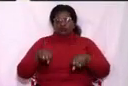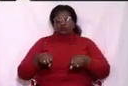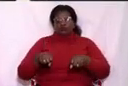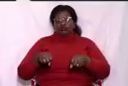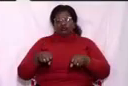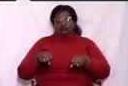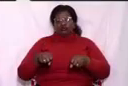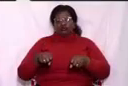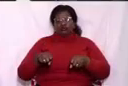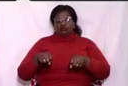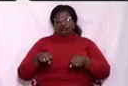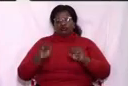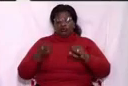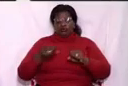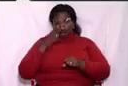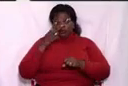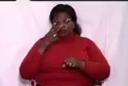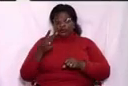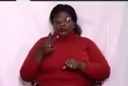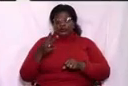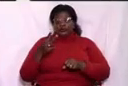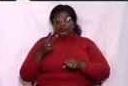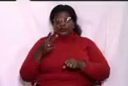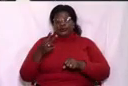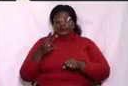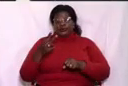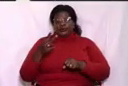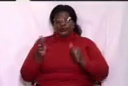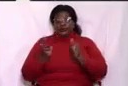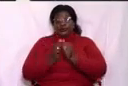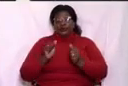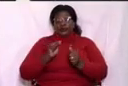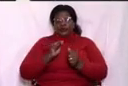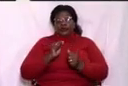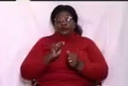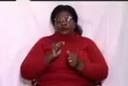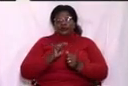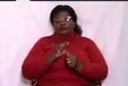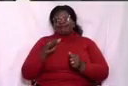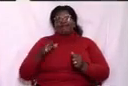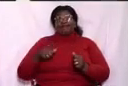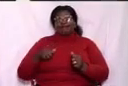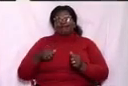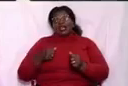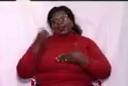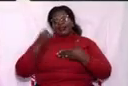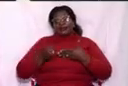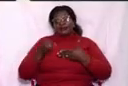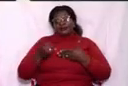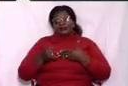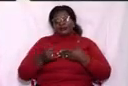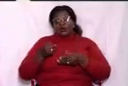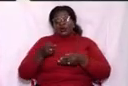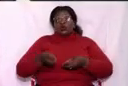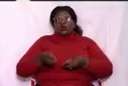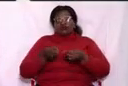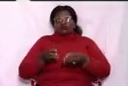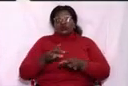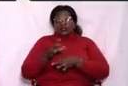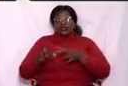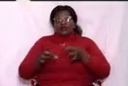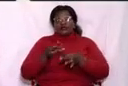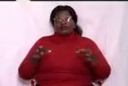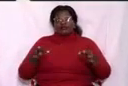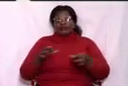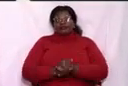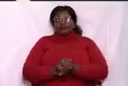stay watching, or to keep watching, because we are giving away something amazing at the end of the show. So please stay tuned. We